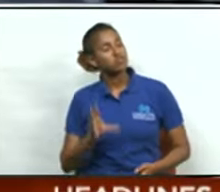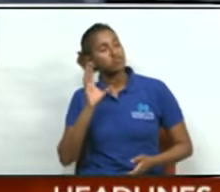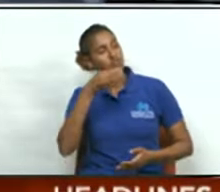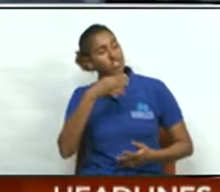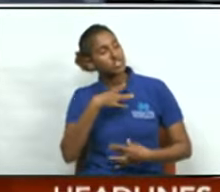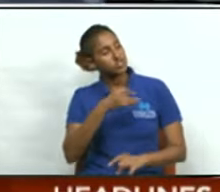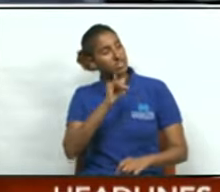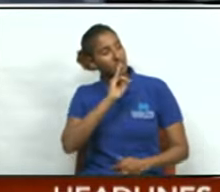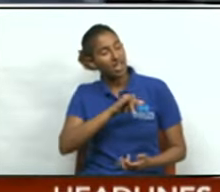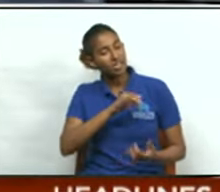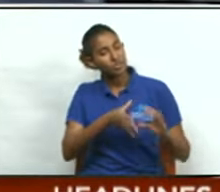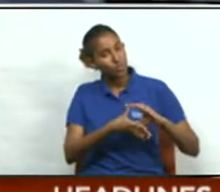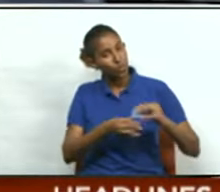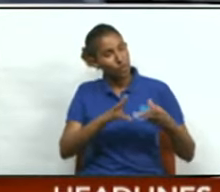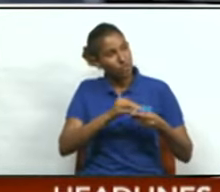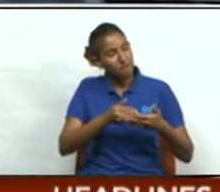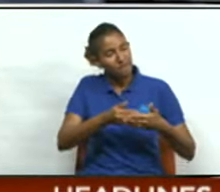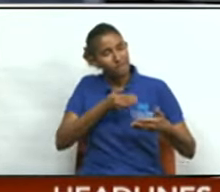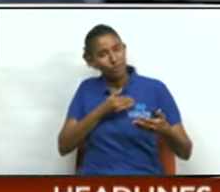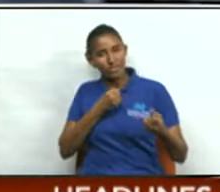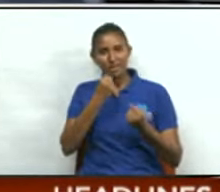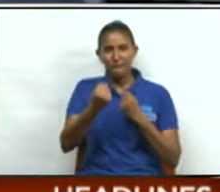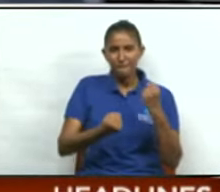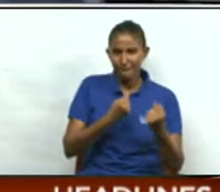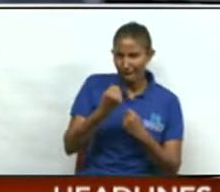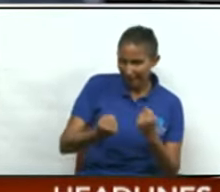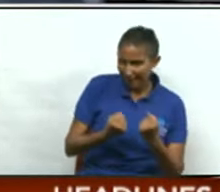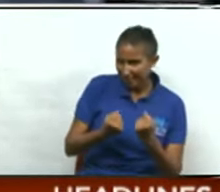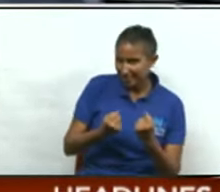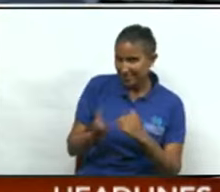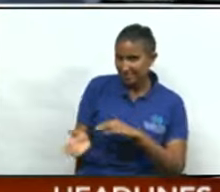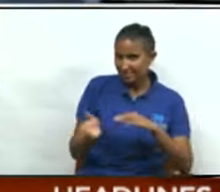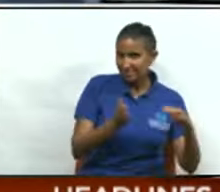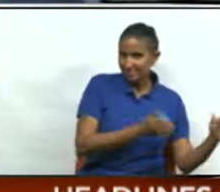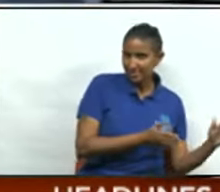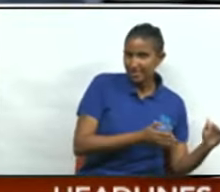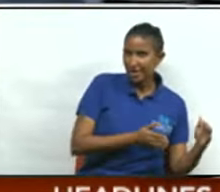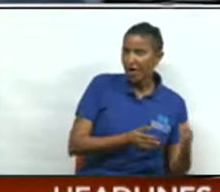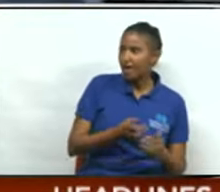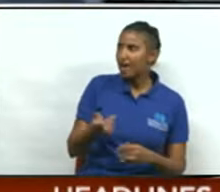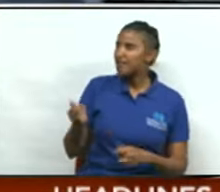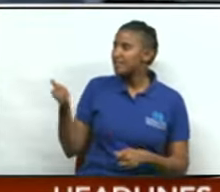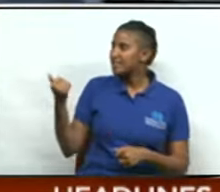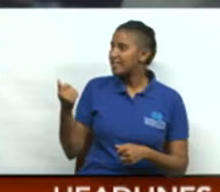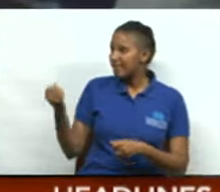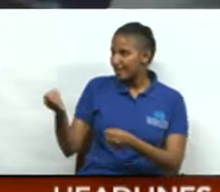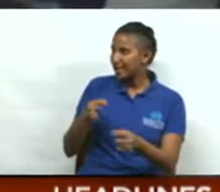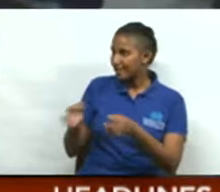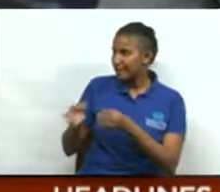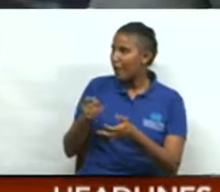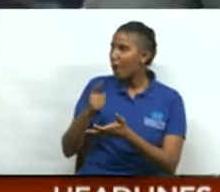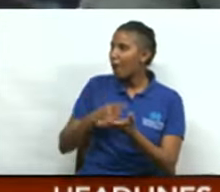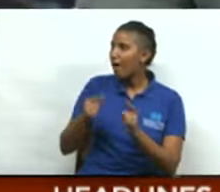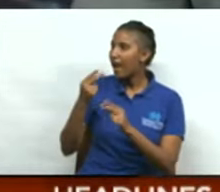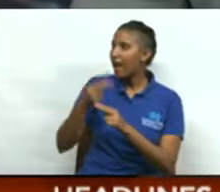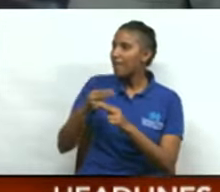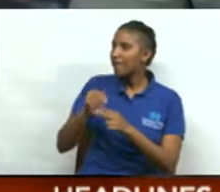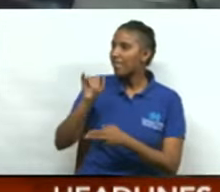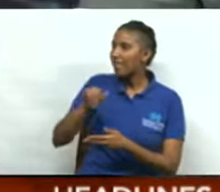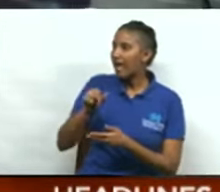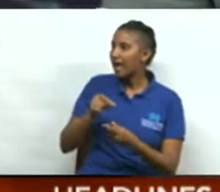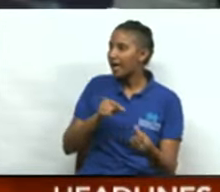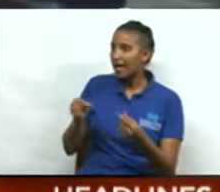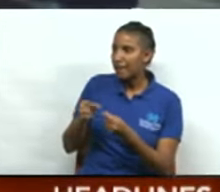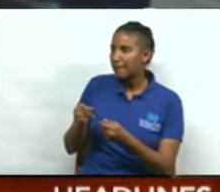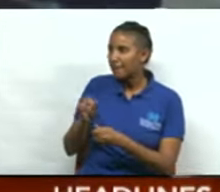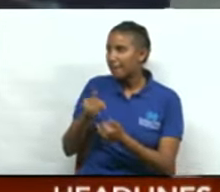sports cast. That's right. Jossie, you're going to reveal to us tonight, what's that game you play on your mobile phone all the time? Well, Ludo for sure, a little bit